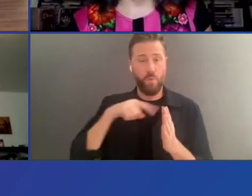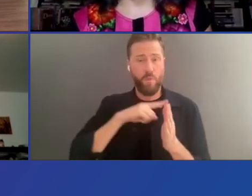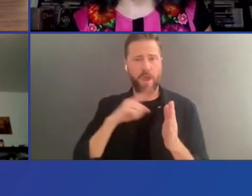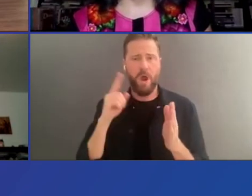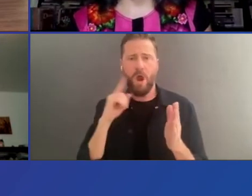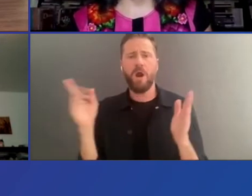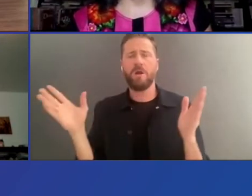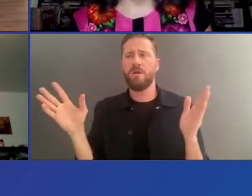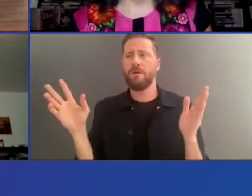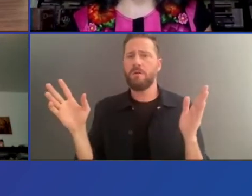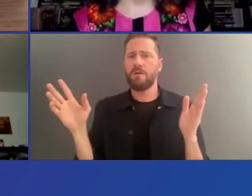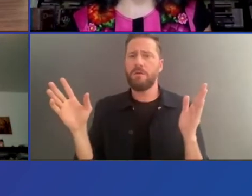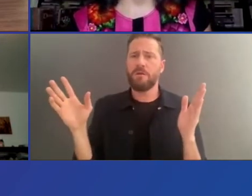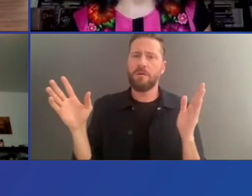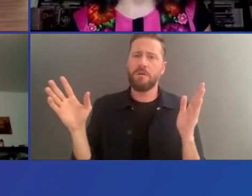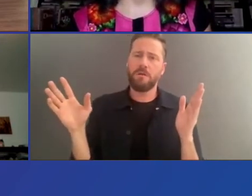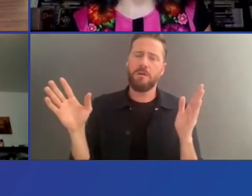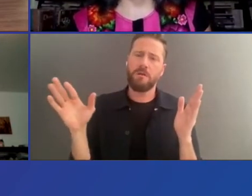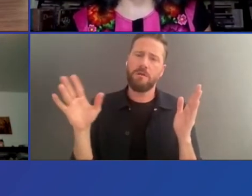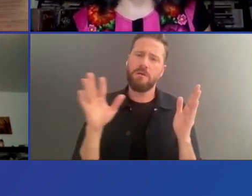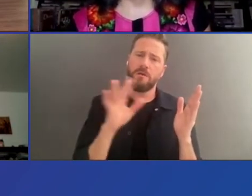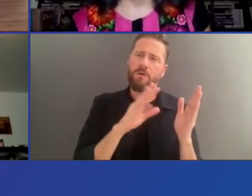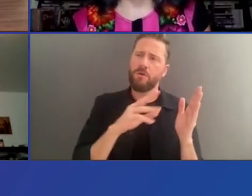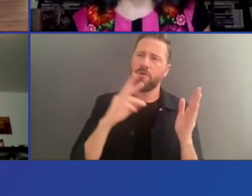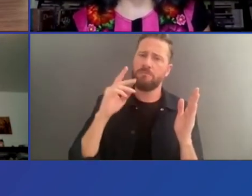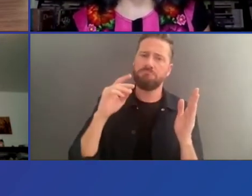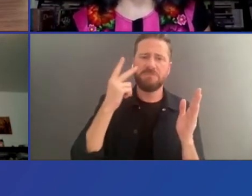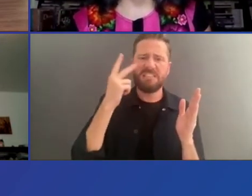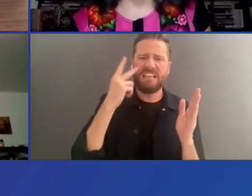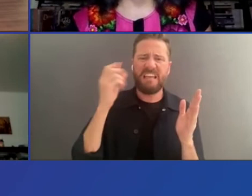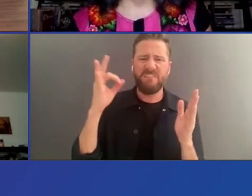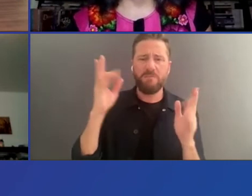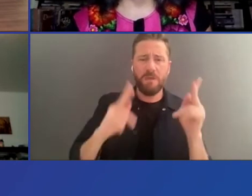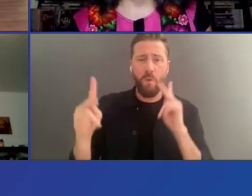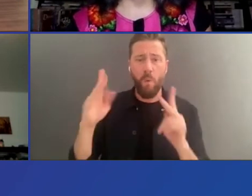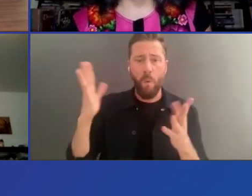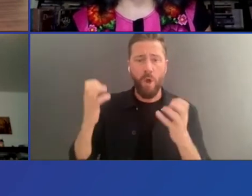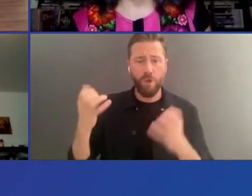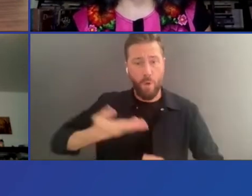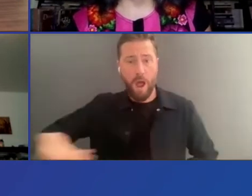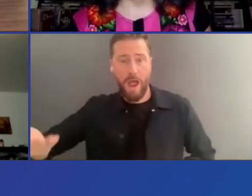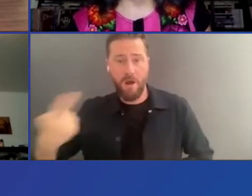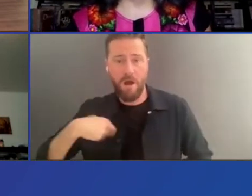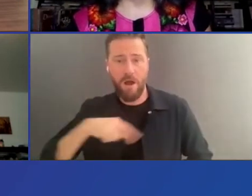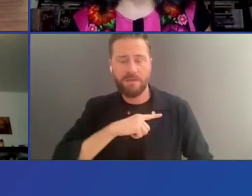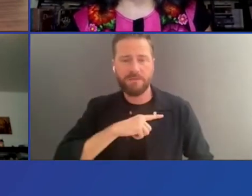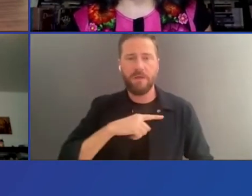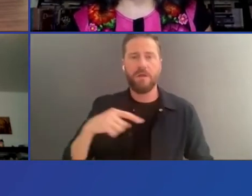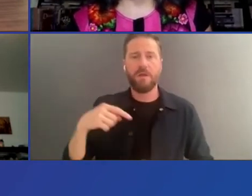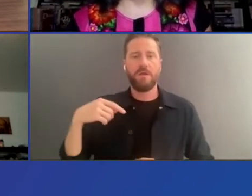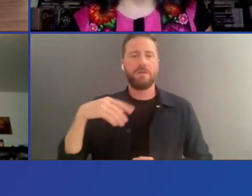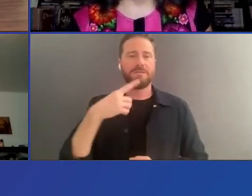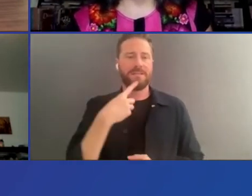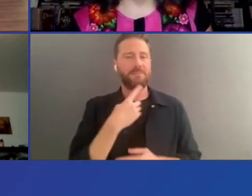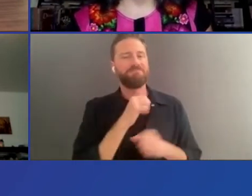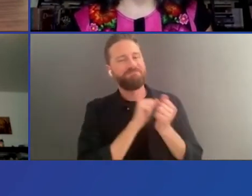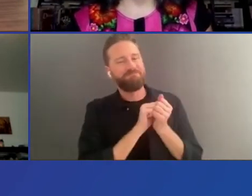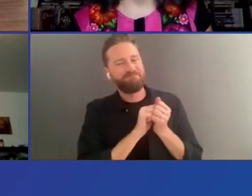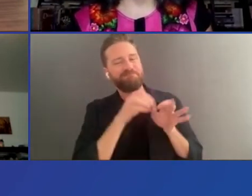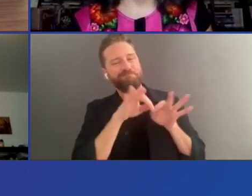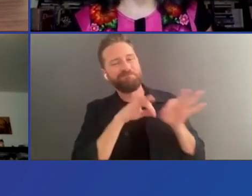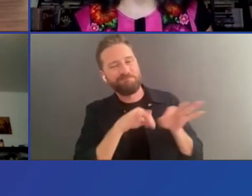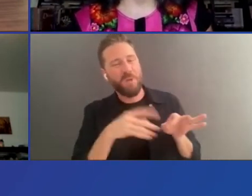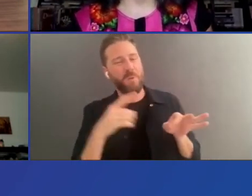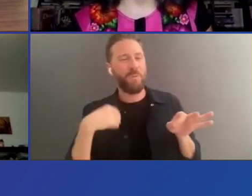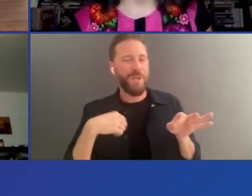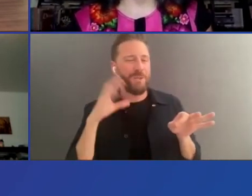through people who want to hire us, we get that, you know, the explanation is that they are looking for